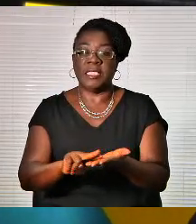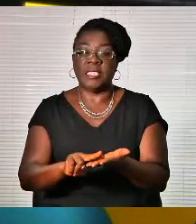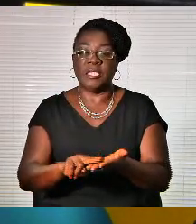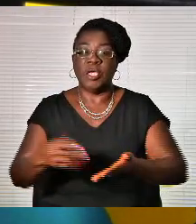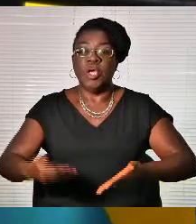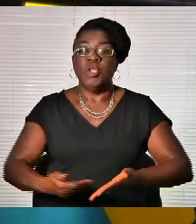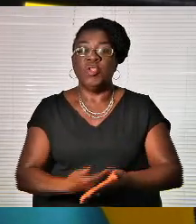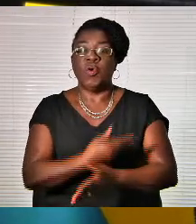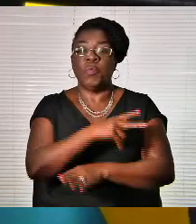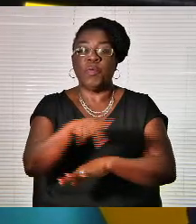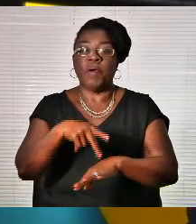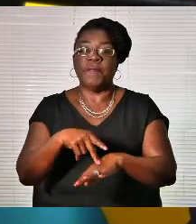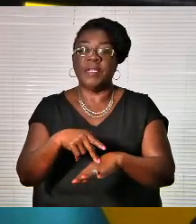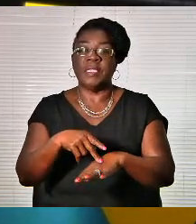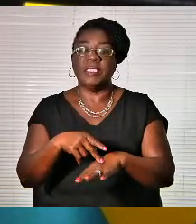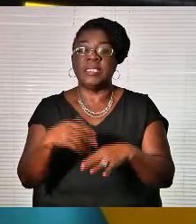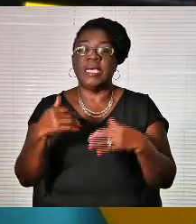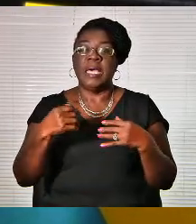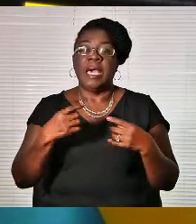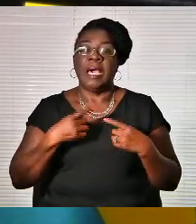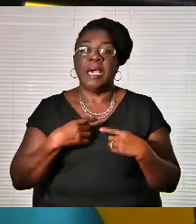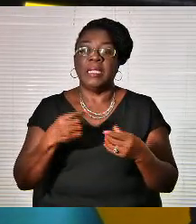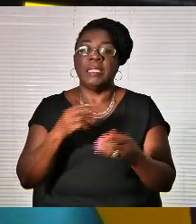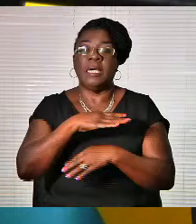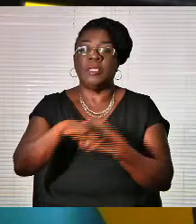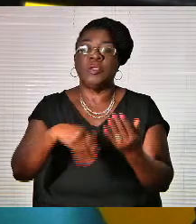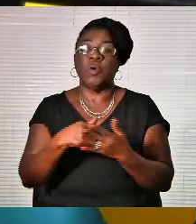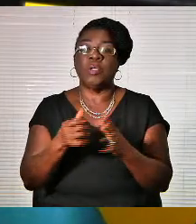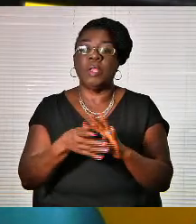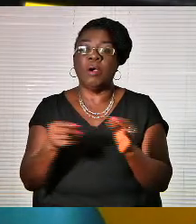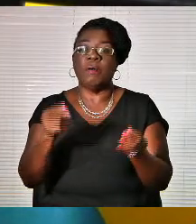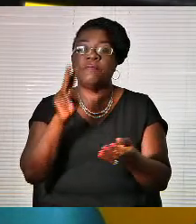has recorded a total of some